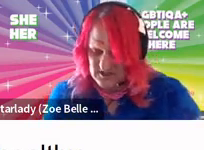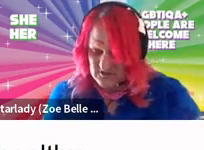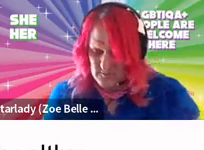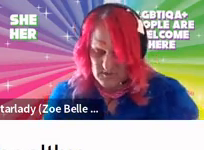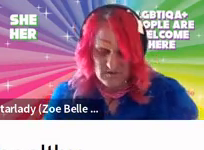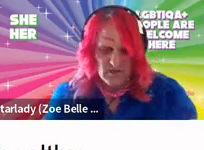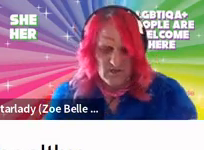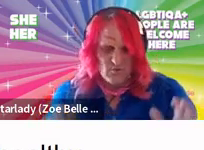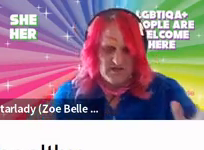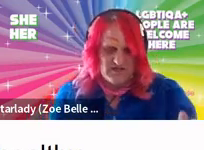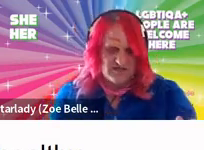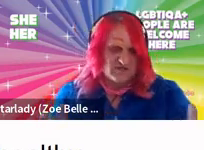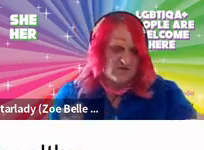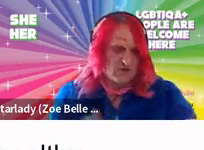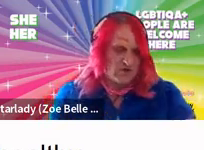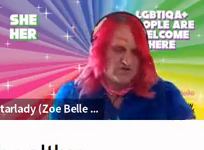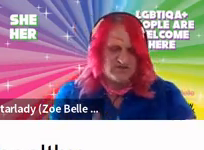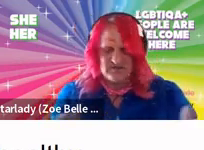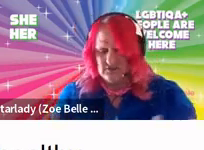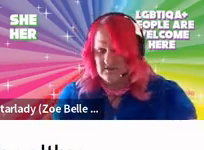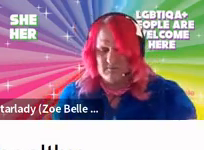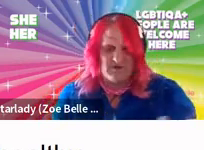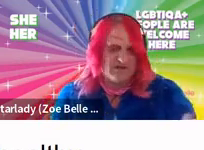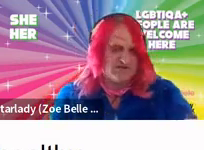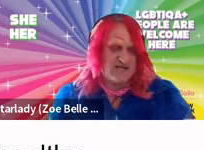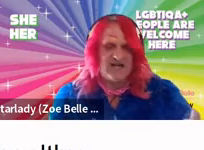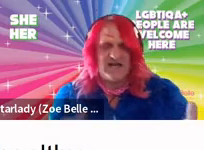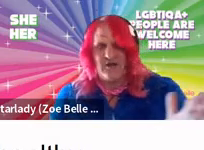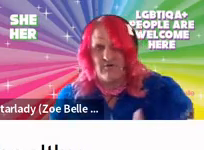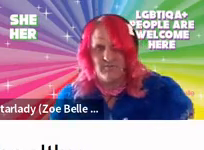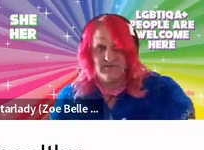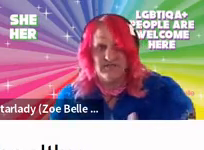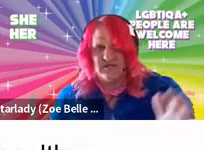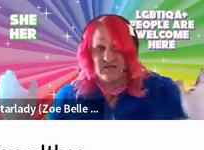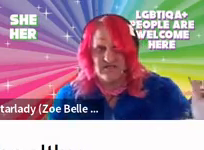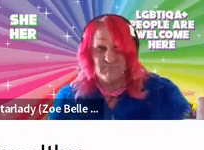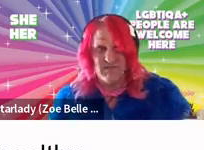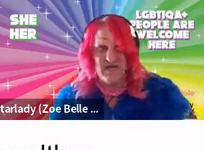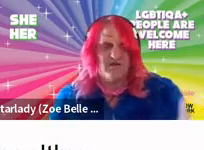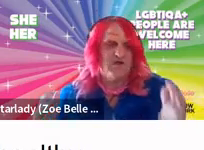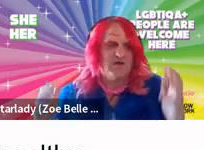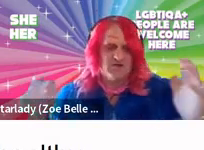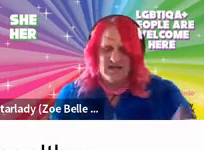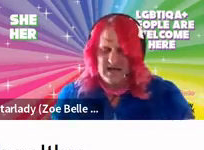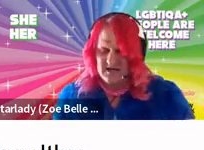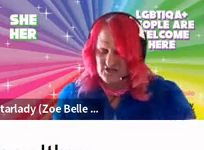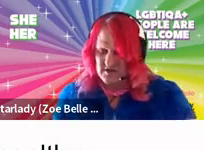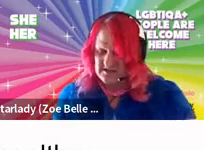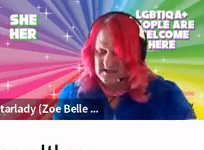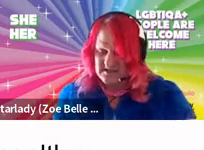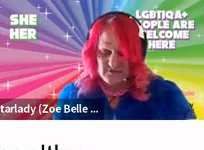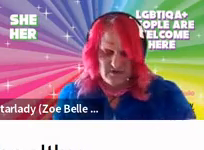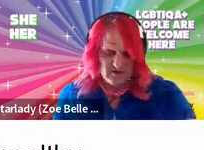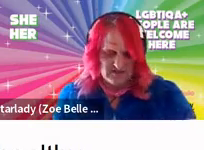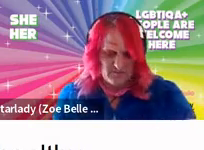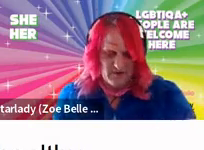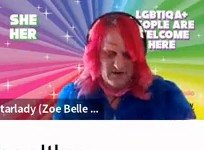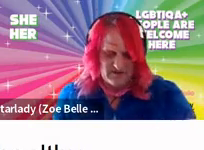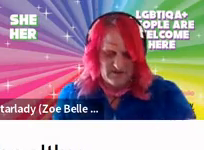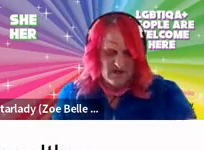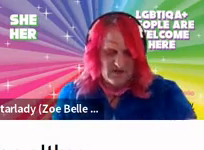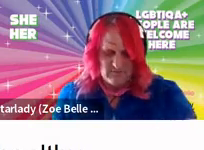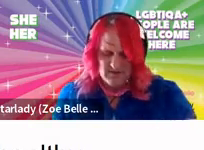as a cisgender woman, when they disclosed to someone they were dating, or in particular to men, that they had a trans history